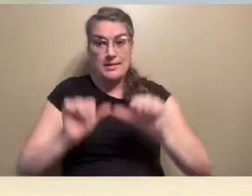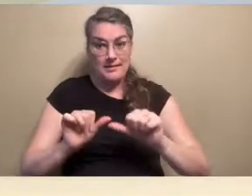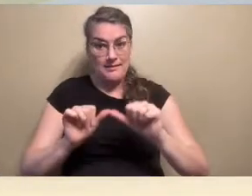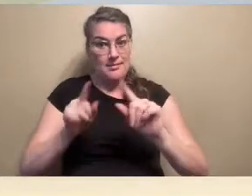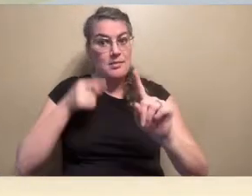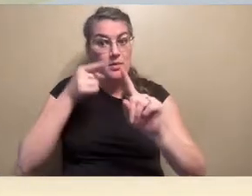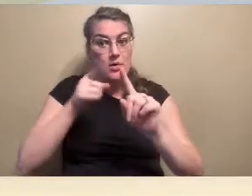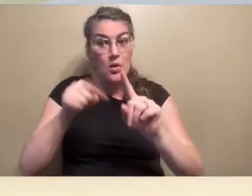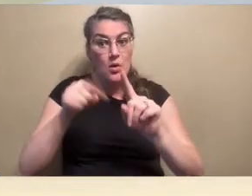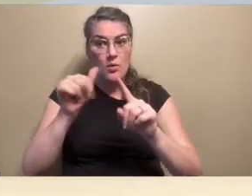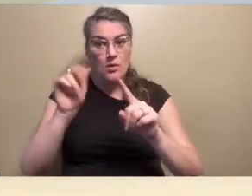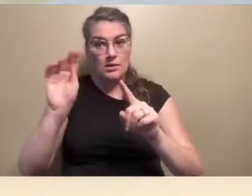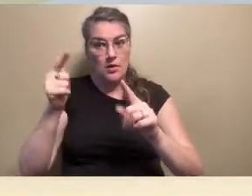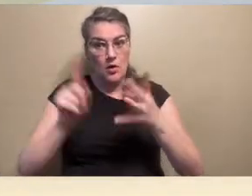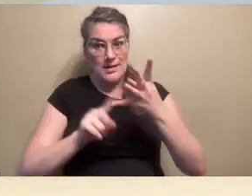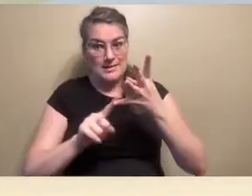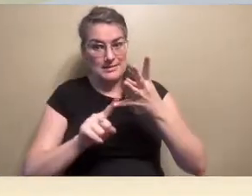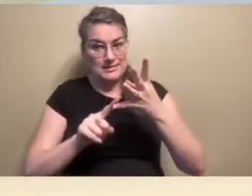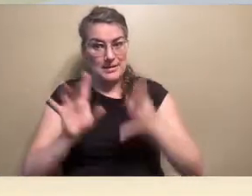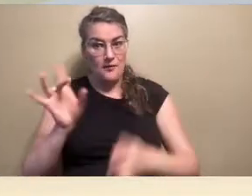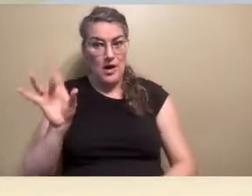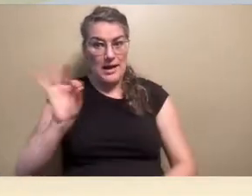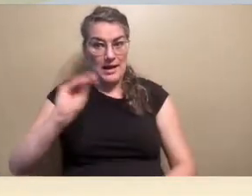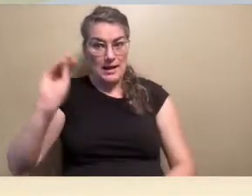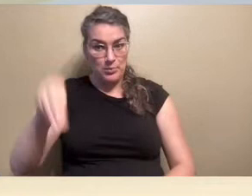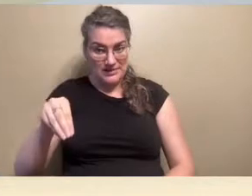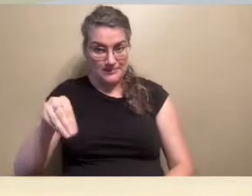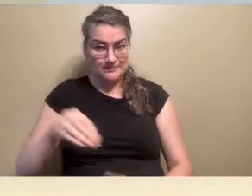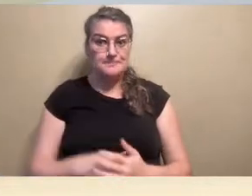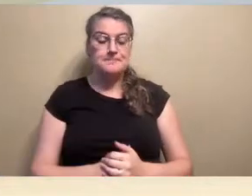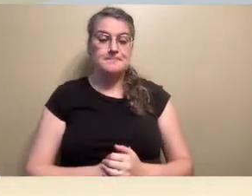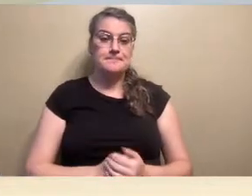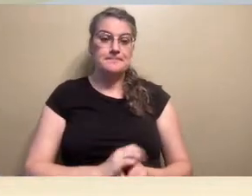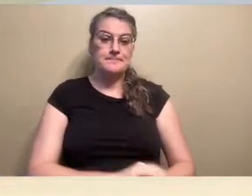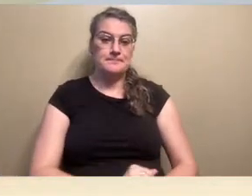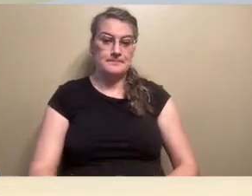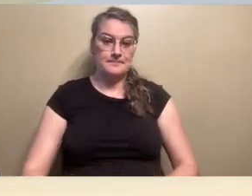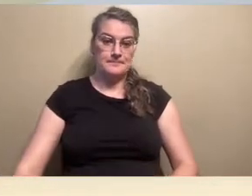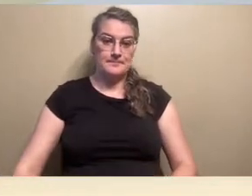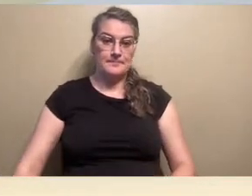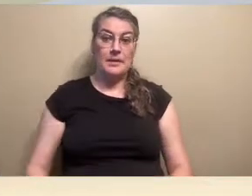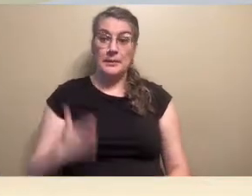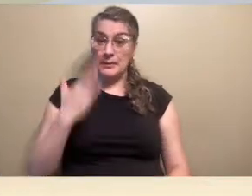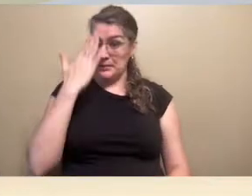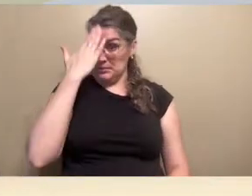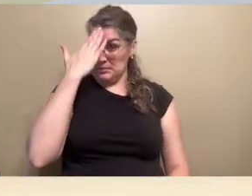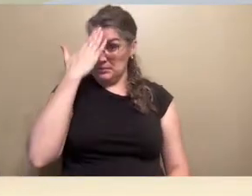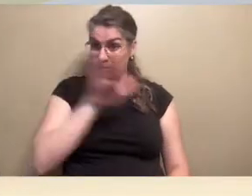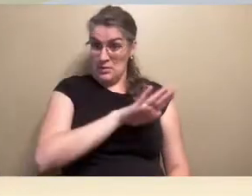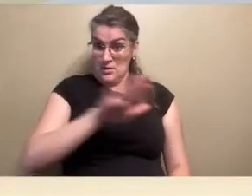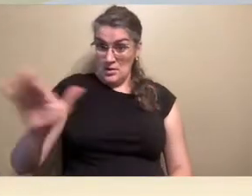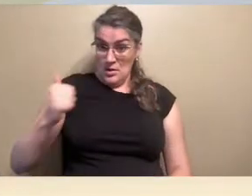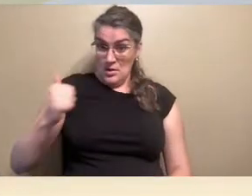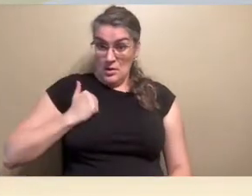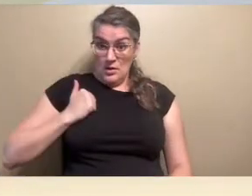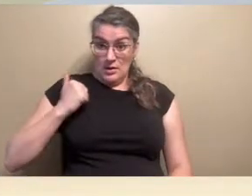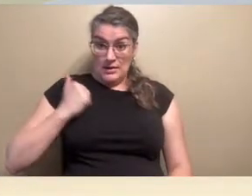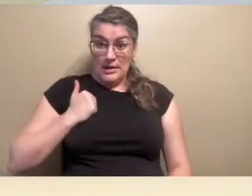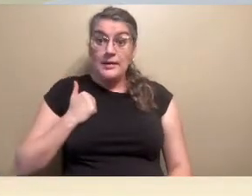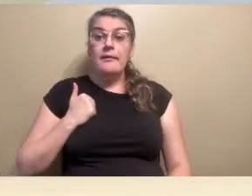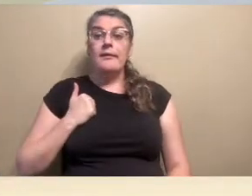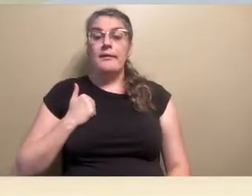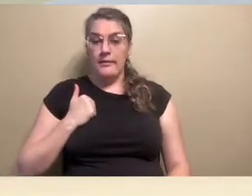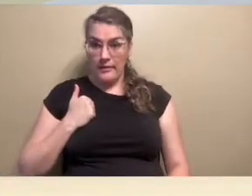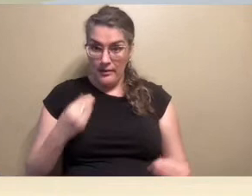We know the management of COVID-19 in other provinces is starting to change, with some provinces indicating decreasing